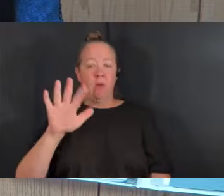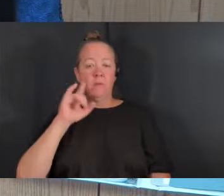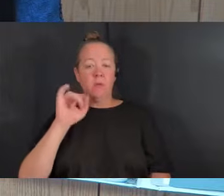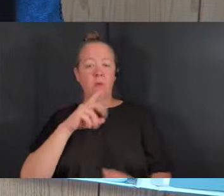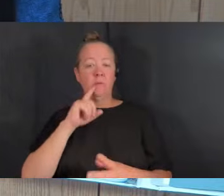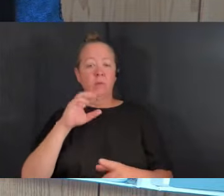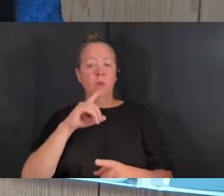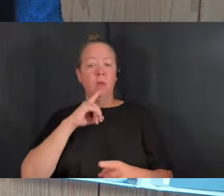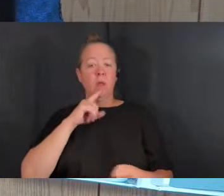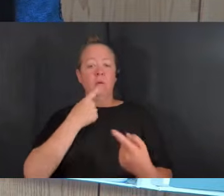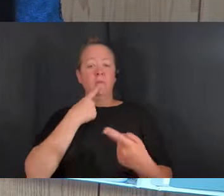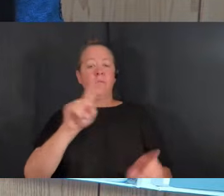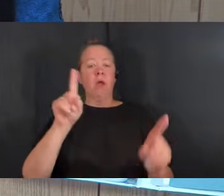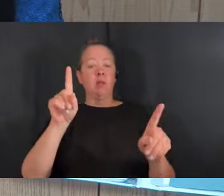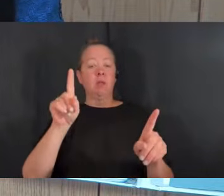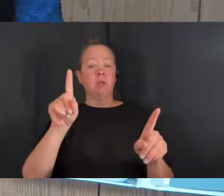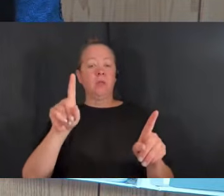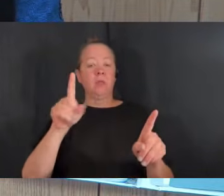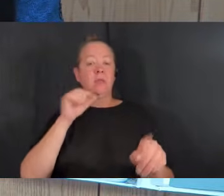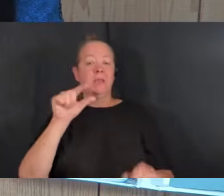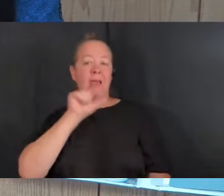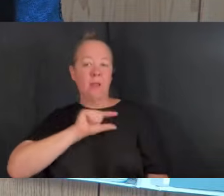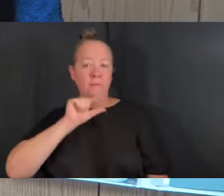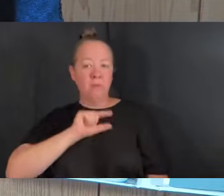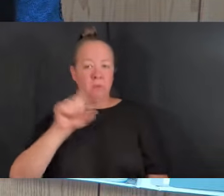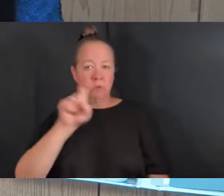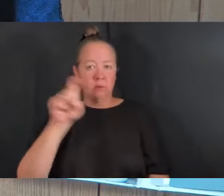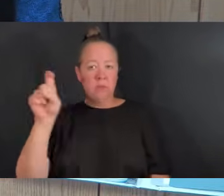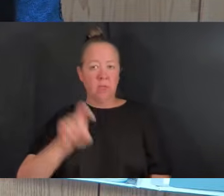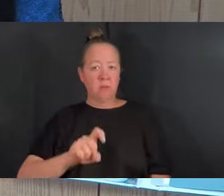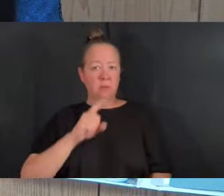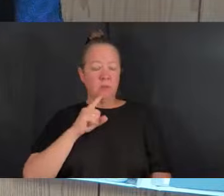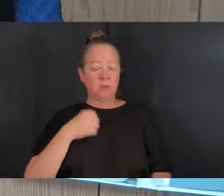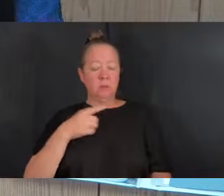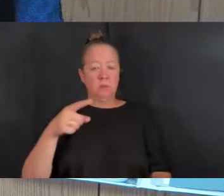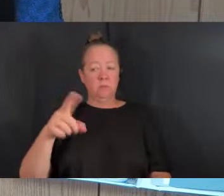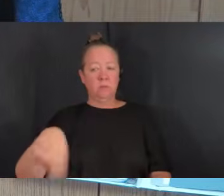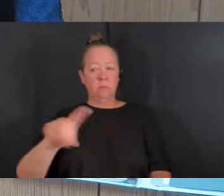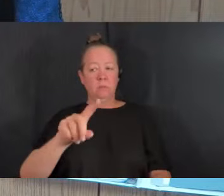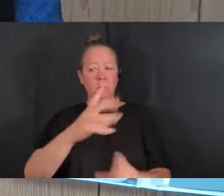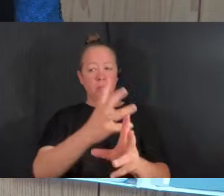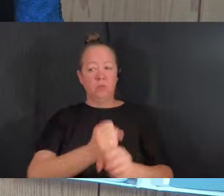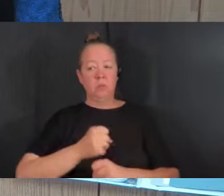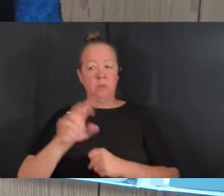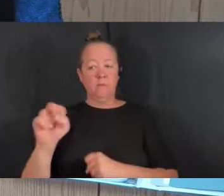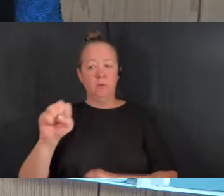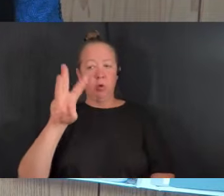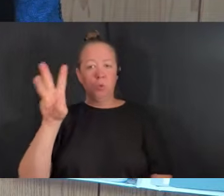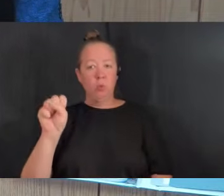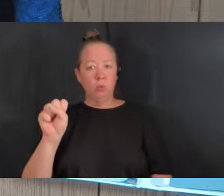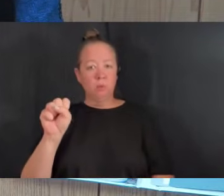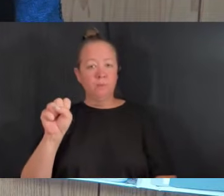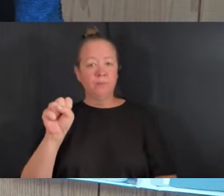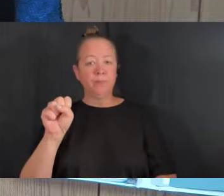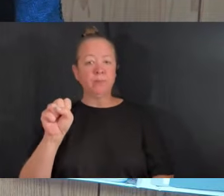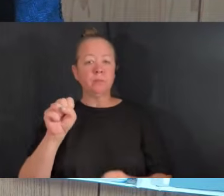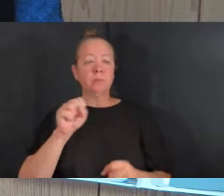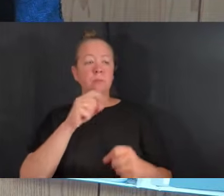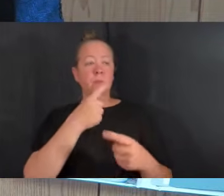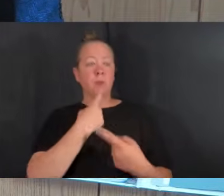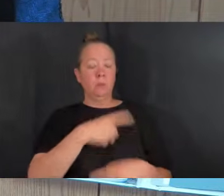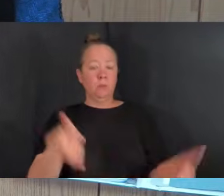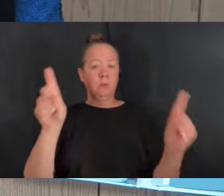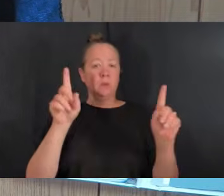Texas, more than 2 years after the issuance of the Emancipation Proclamation. And whereas